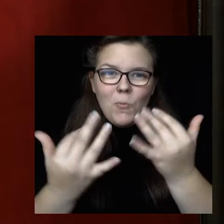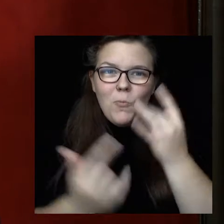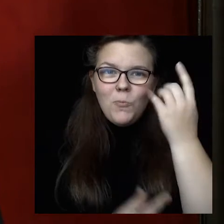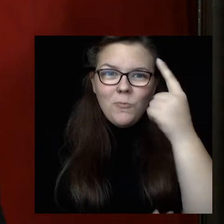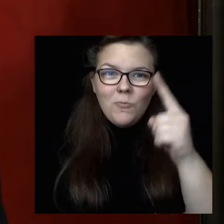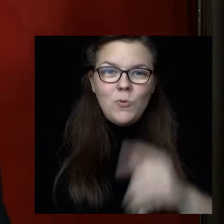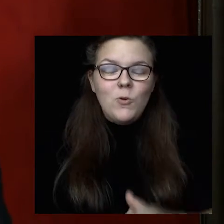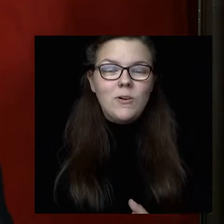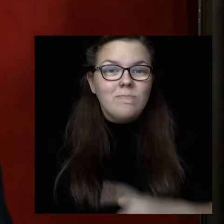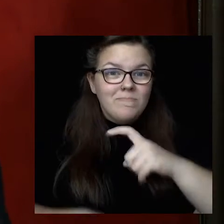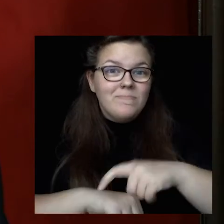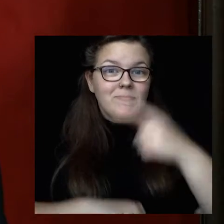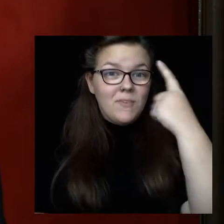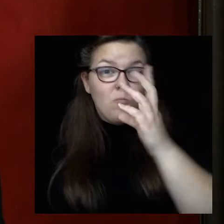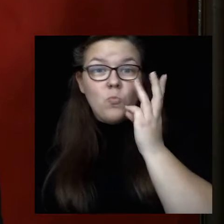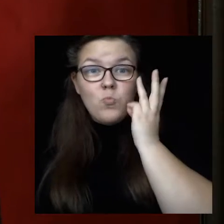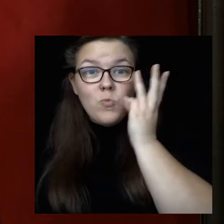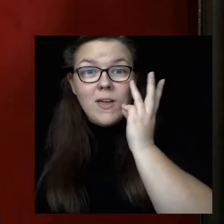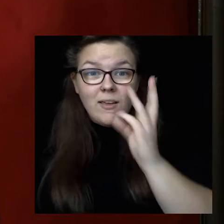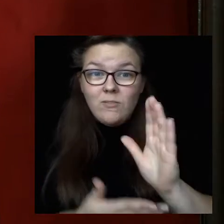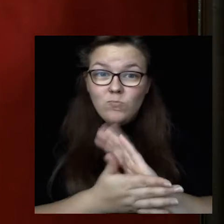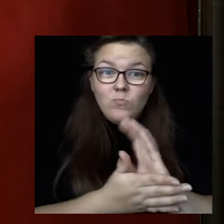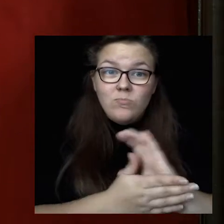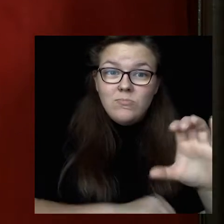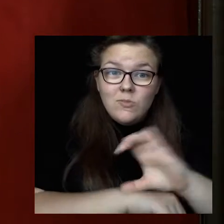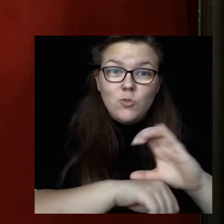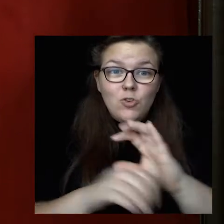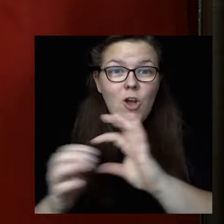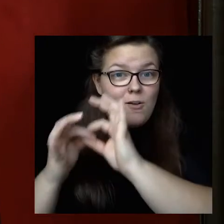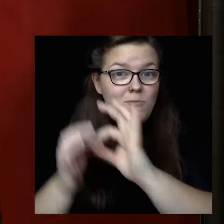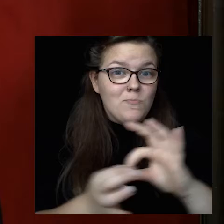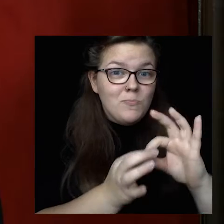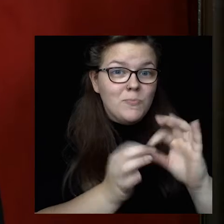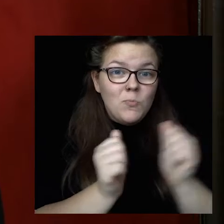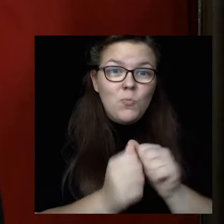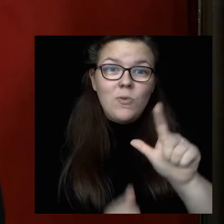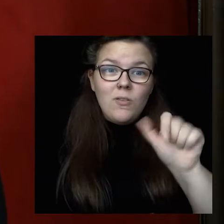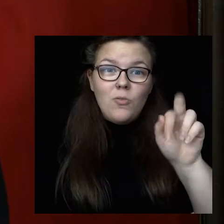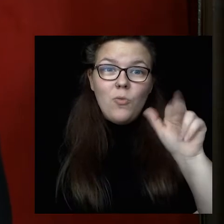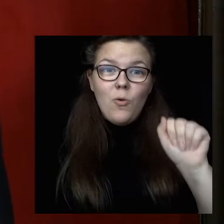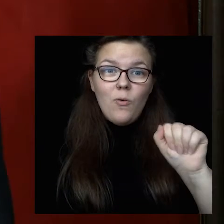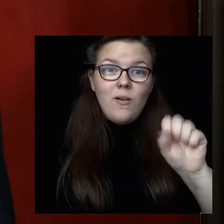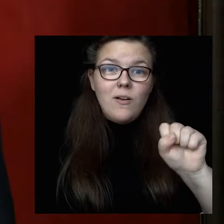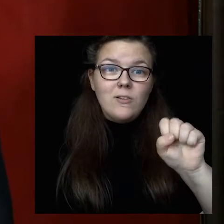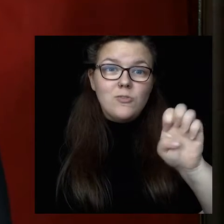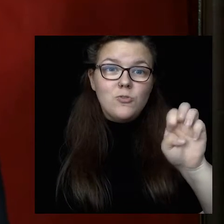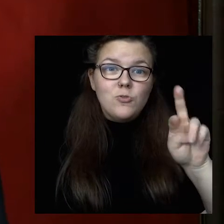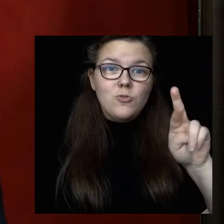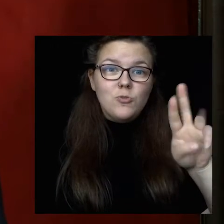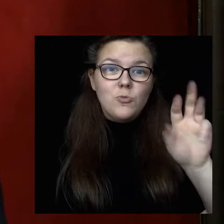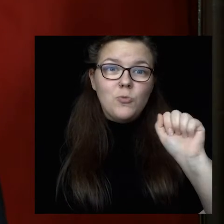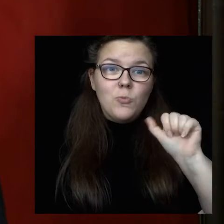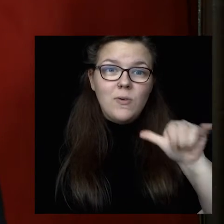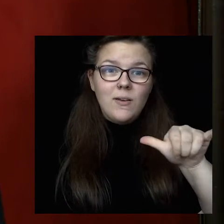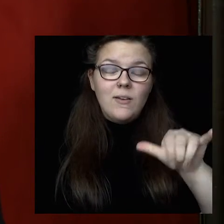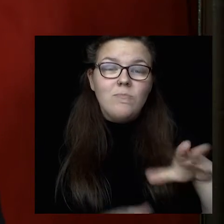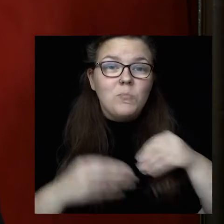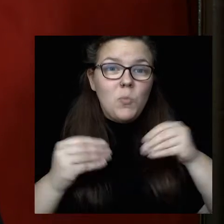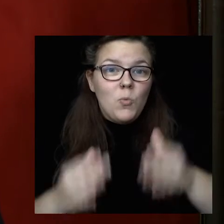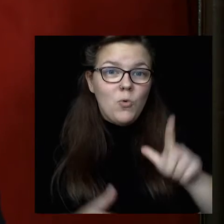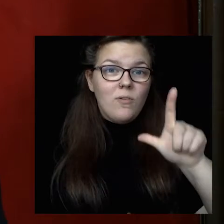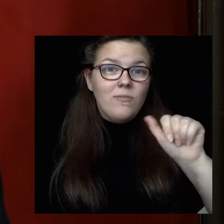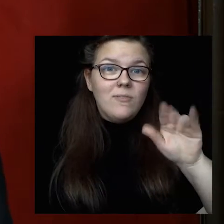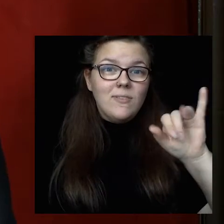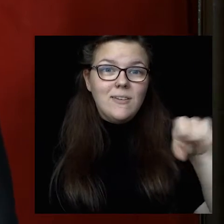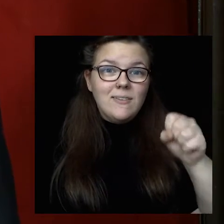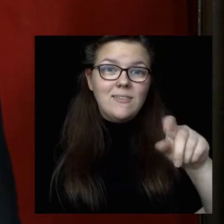wine, cheese, and chocolate pairing with Laura Surway, proprietress of Lacey's Tapas Bar.